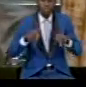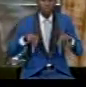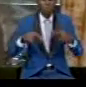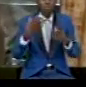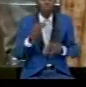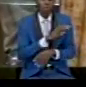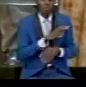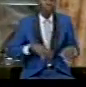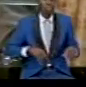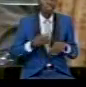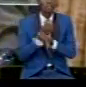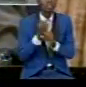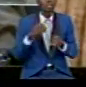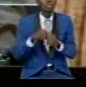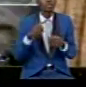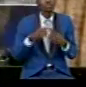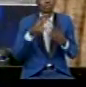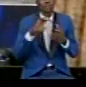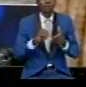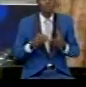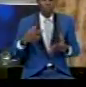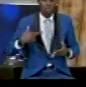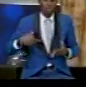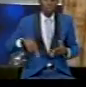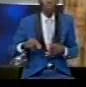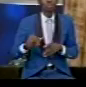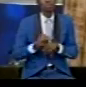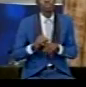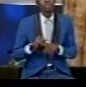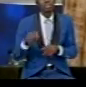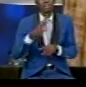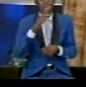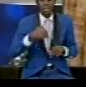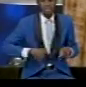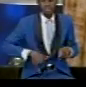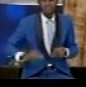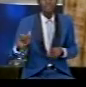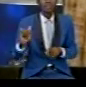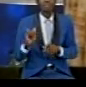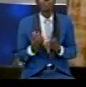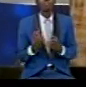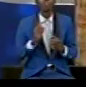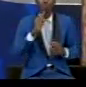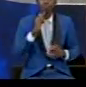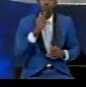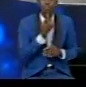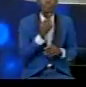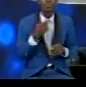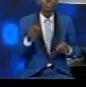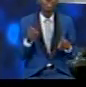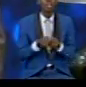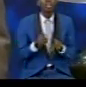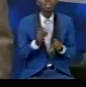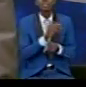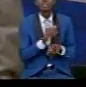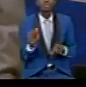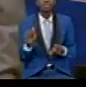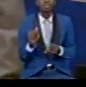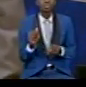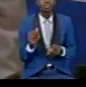salvation into their religion. They're still zealous as in Leviticus,